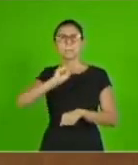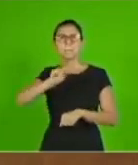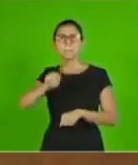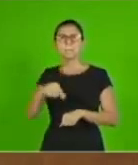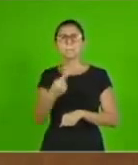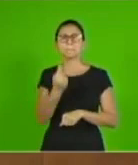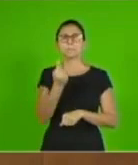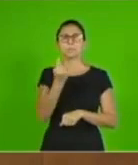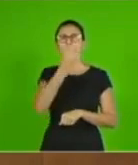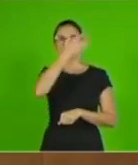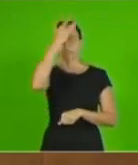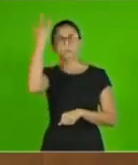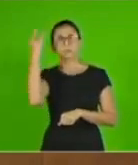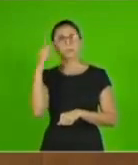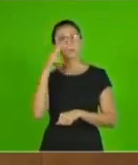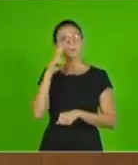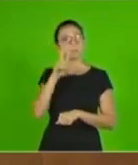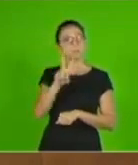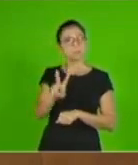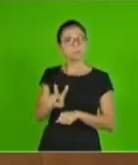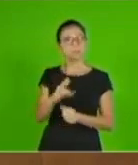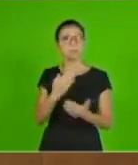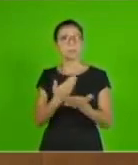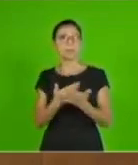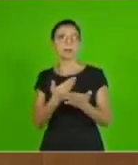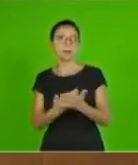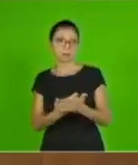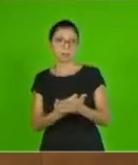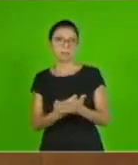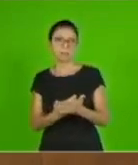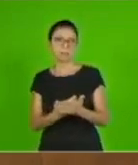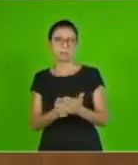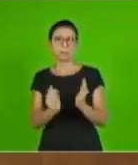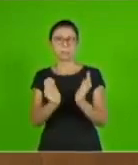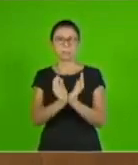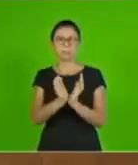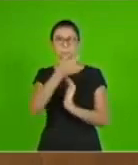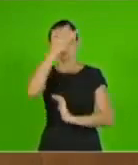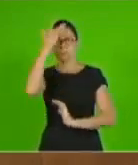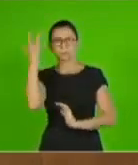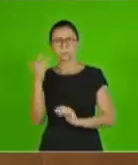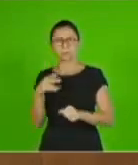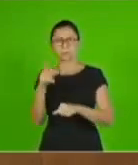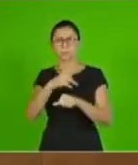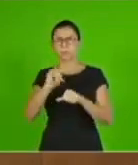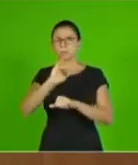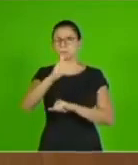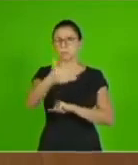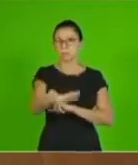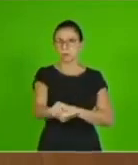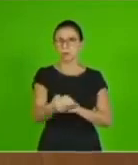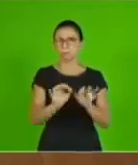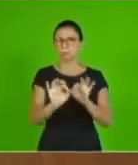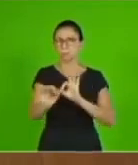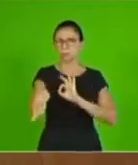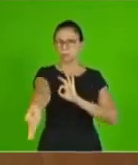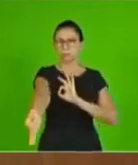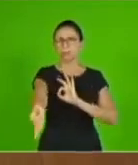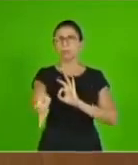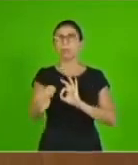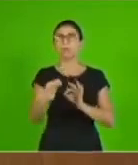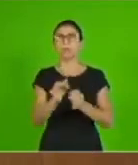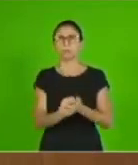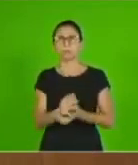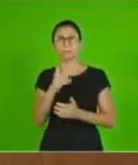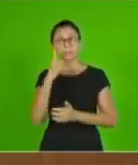we had more than 60,000 views of all of these classes and the seminar that we have been transmitting.